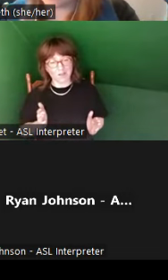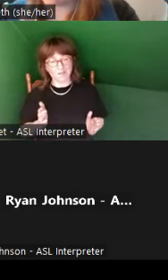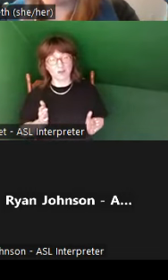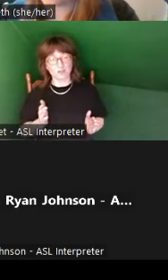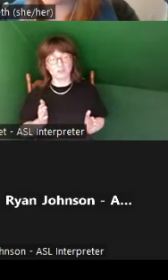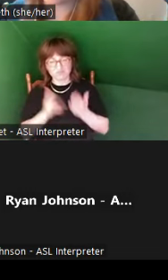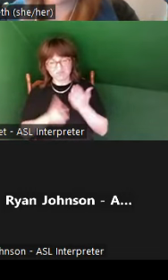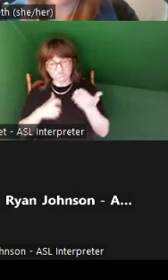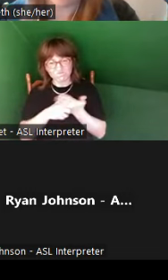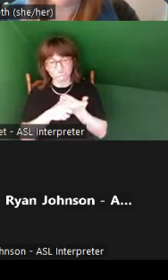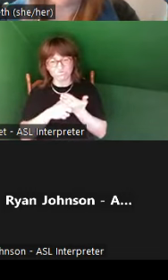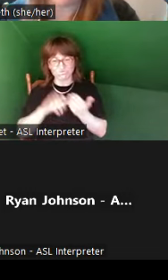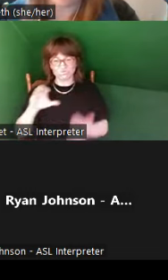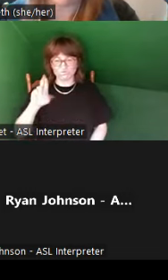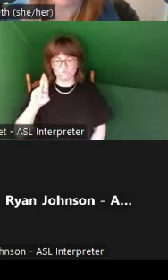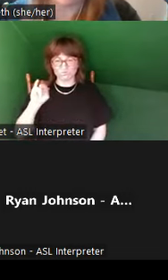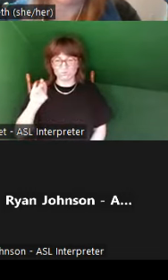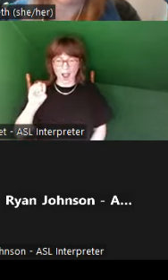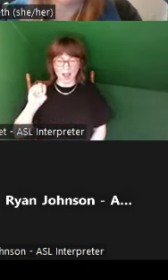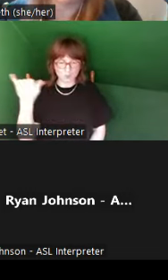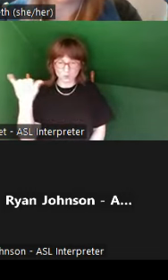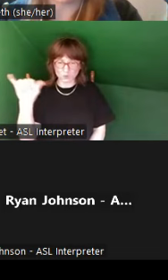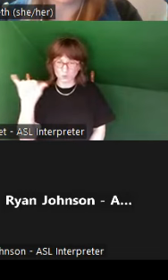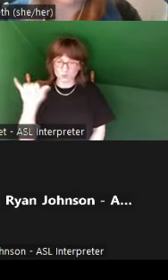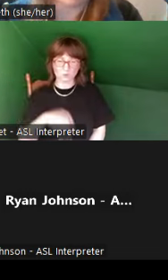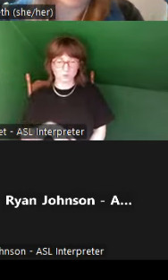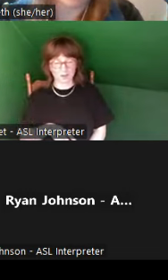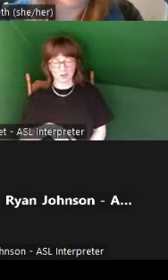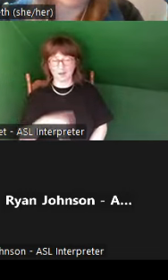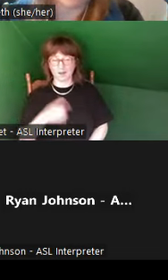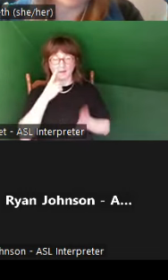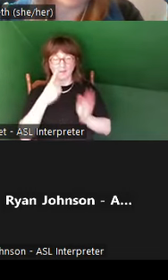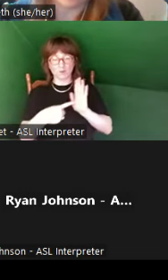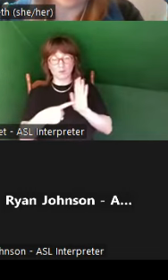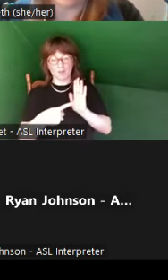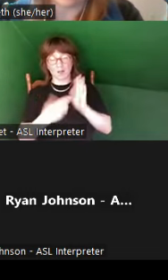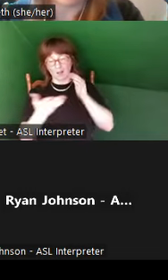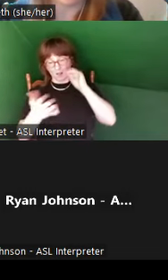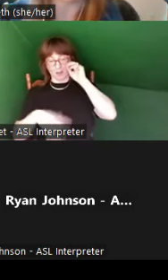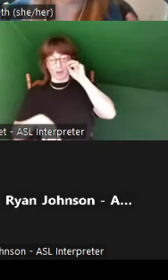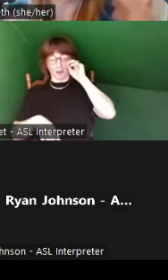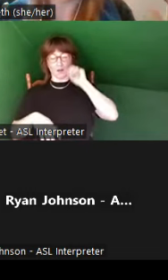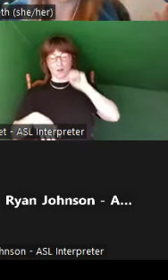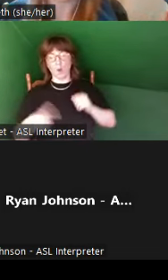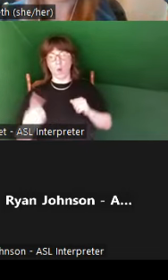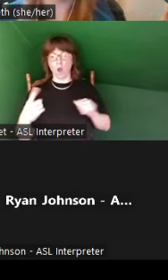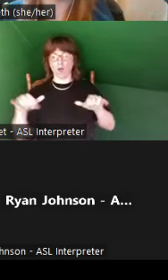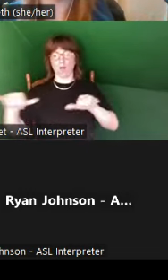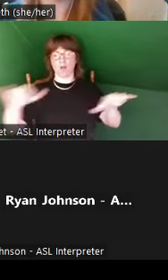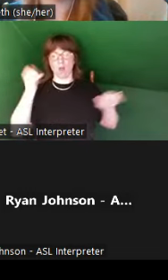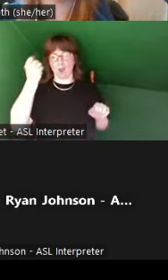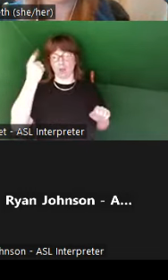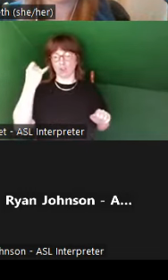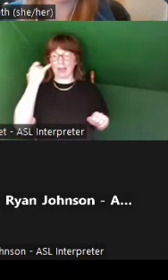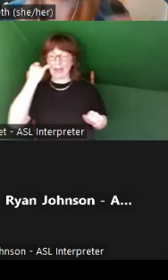with crimes. They get charged with crimes all the time. There's this prevailing understanding that, like, oh, if you're a victim survivor